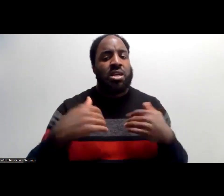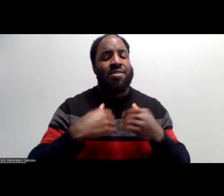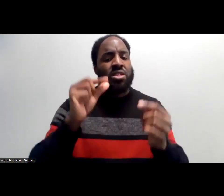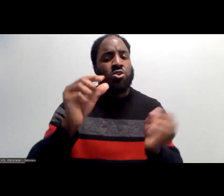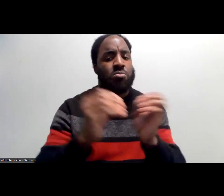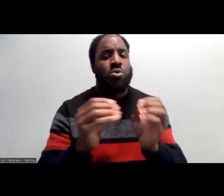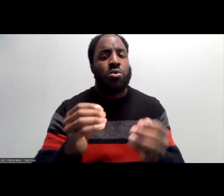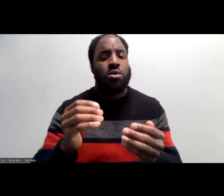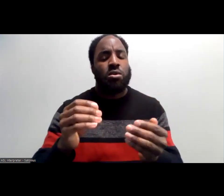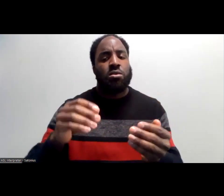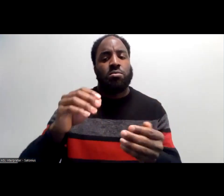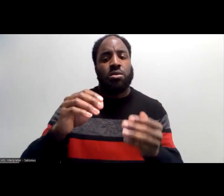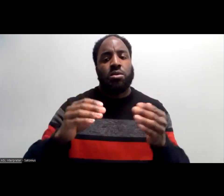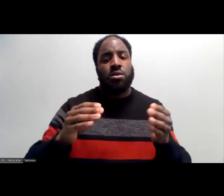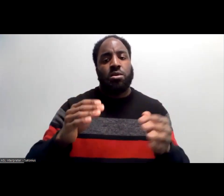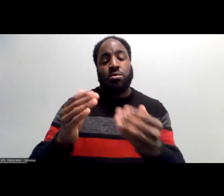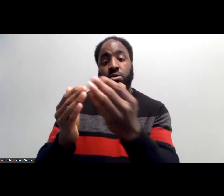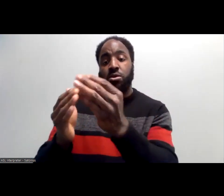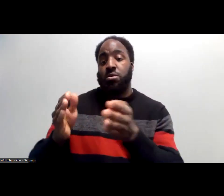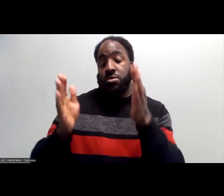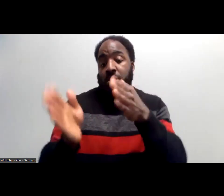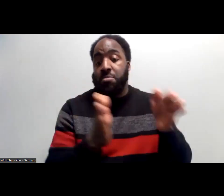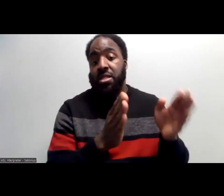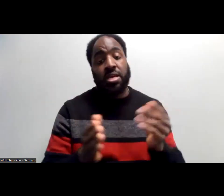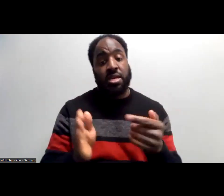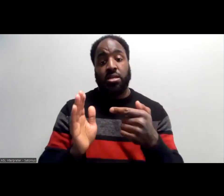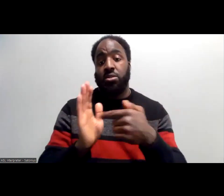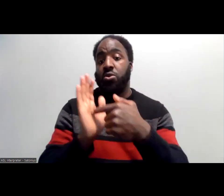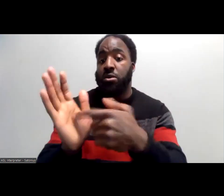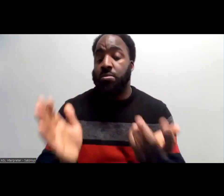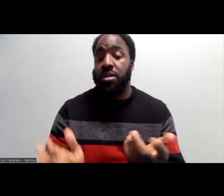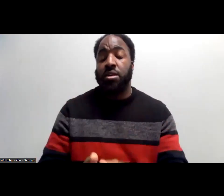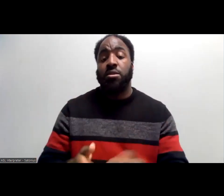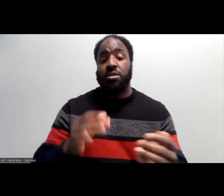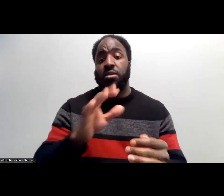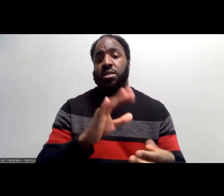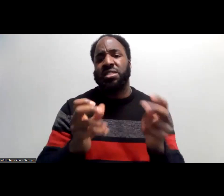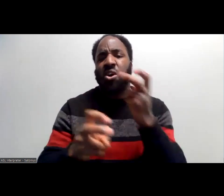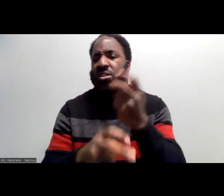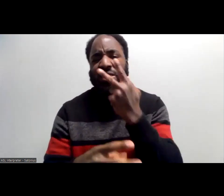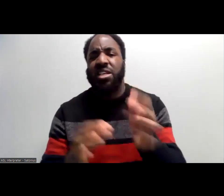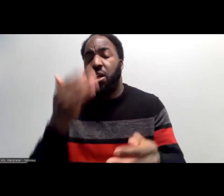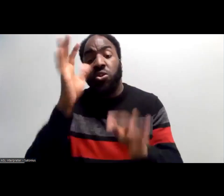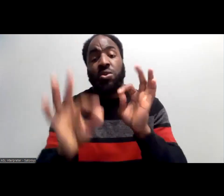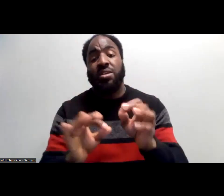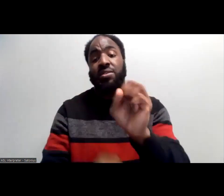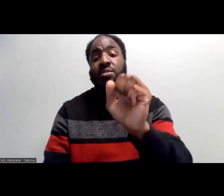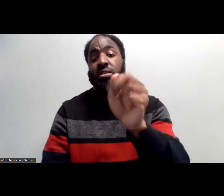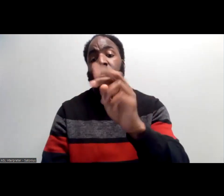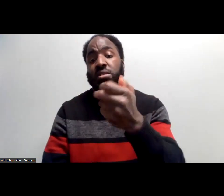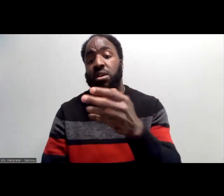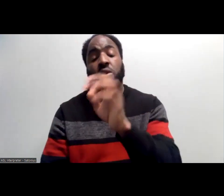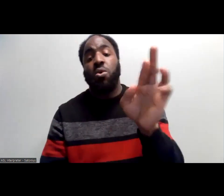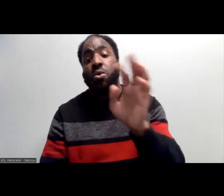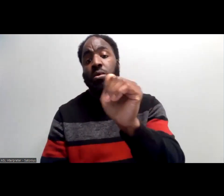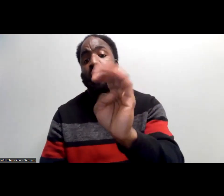roadmap and, you know, would be very, very helpful to see. And I don't know if, you know, Sarah or Amanda or